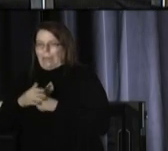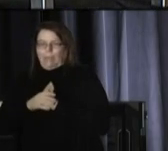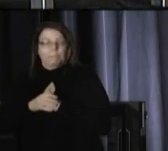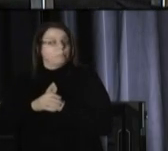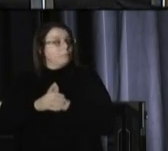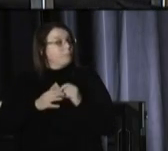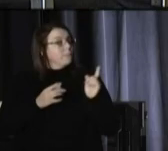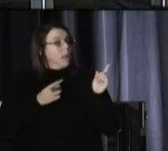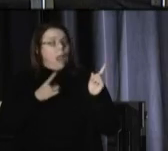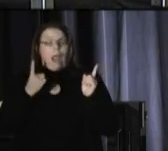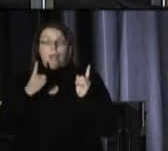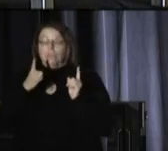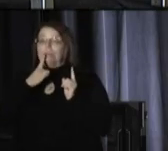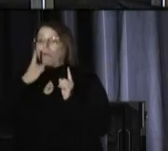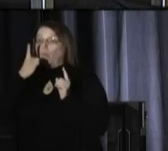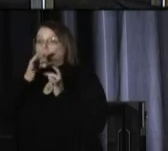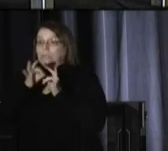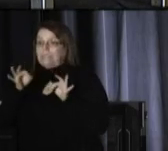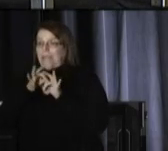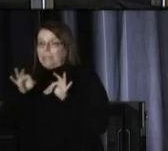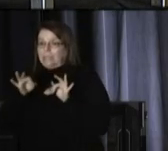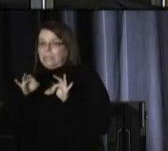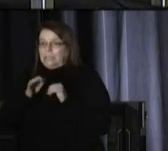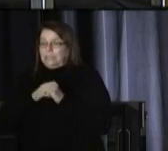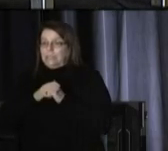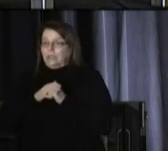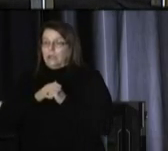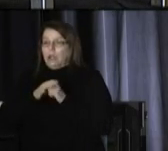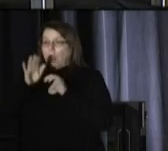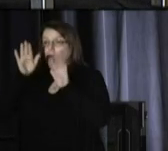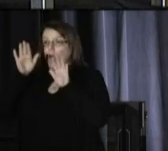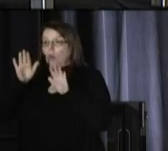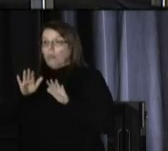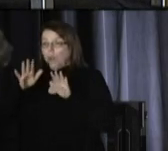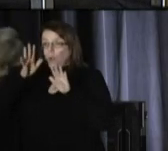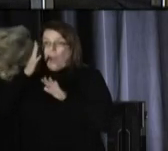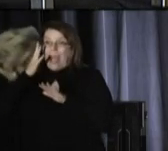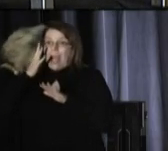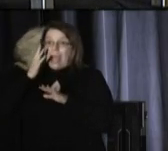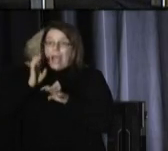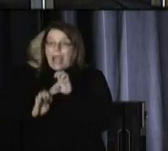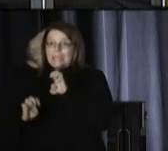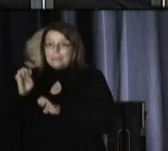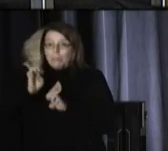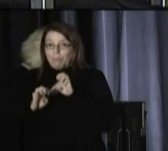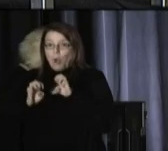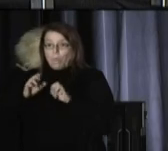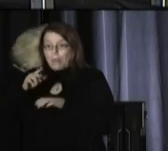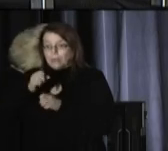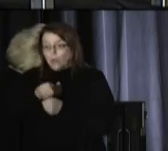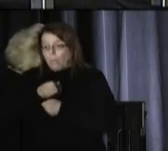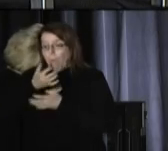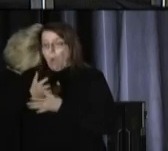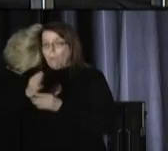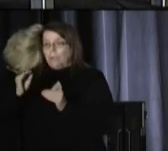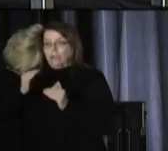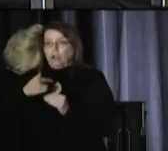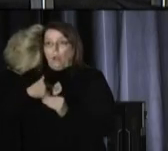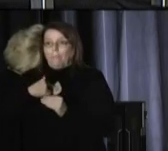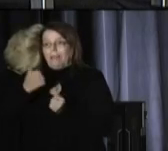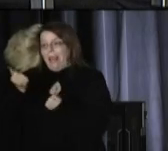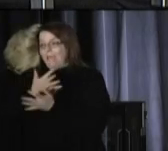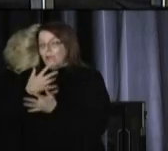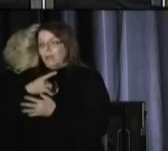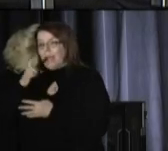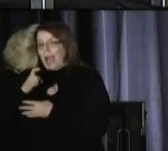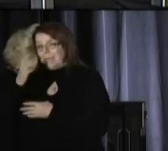Yeah. I'll just say one sentence, which is that the great experimental poet Myung-Mi Kim taught me everything I needed to know about the ends